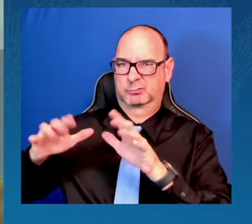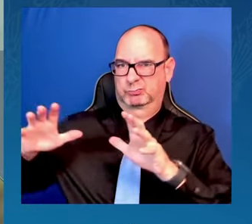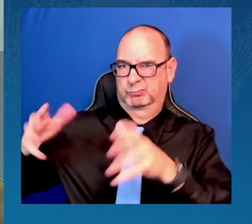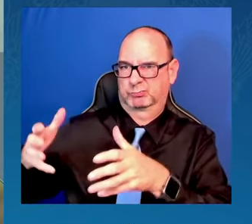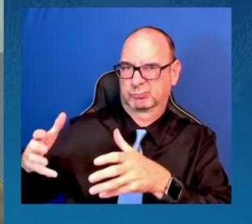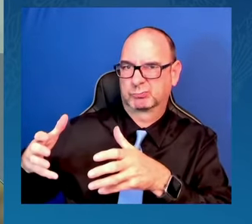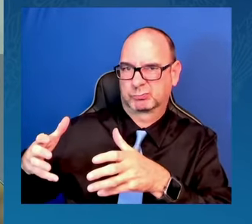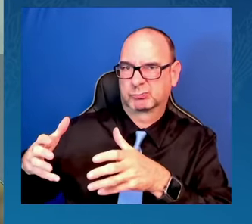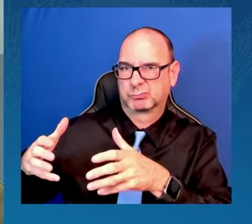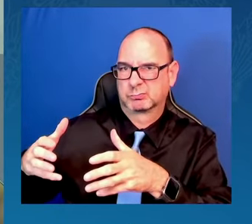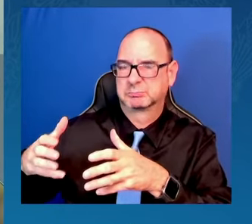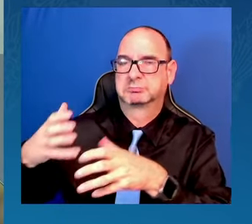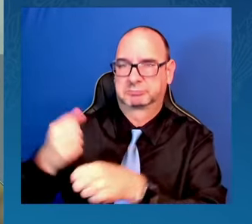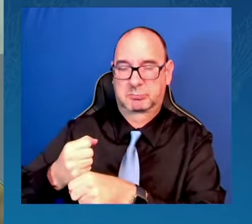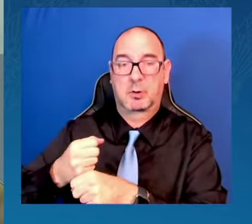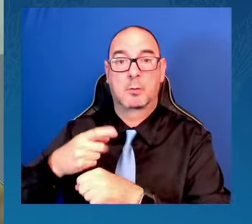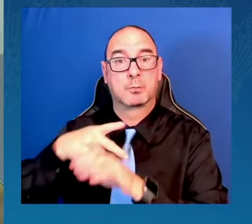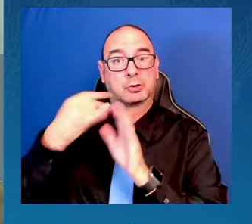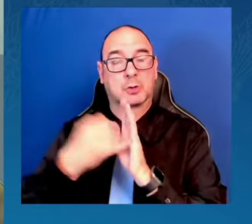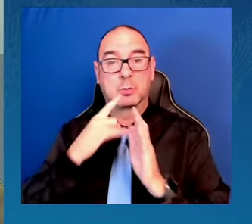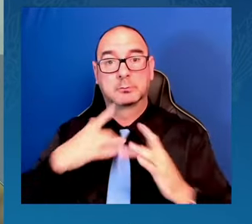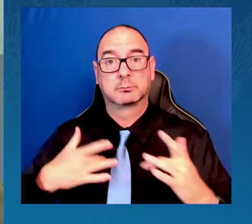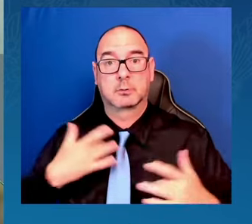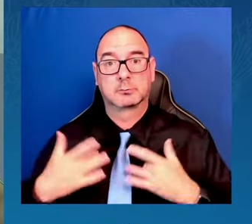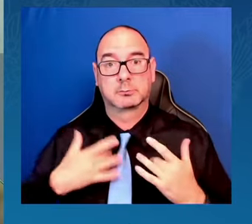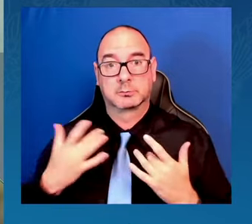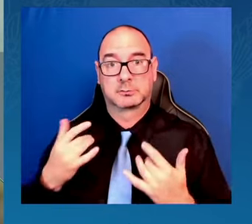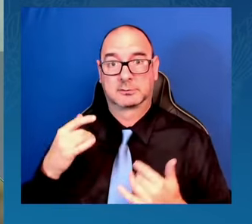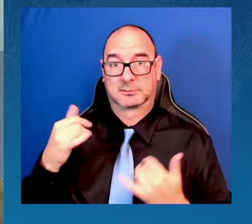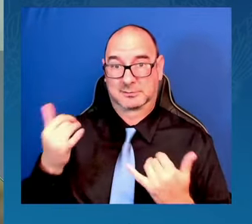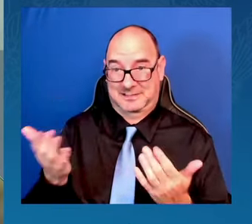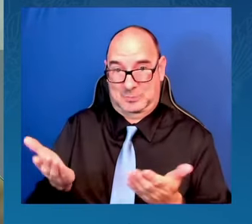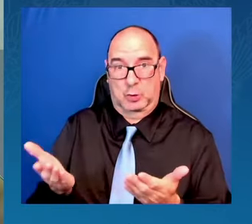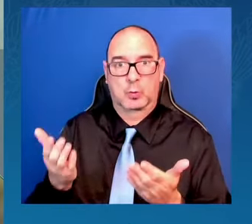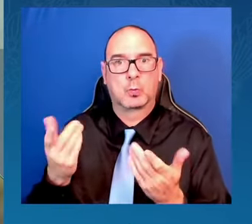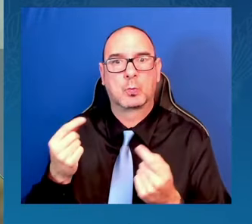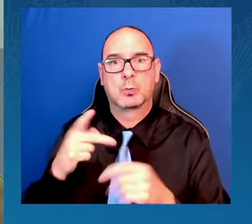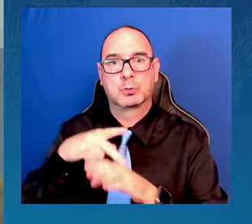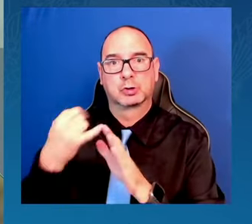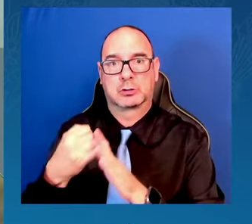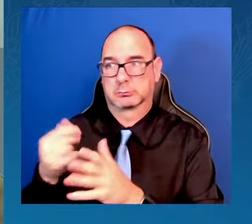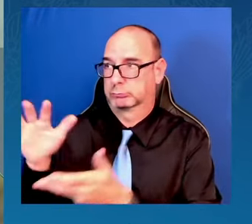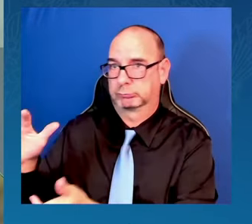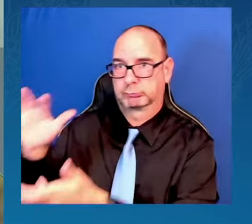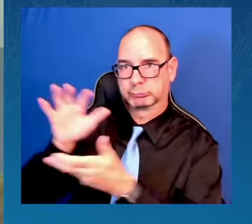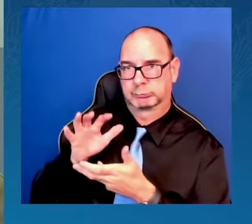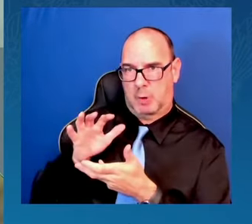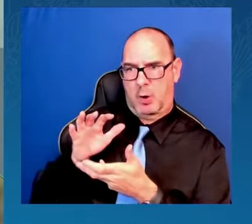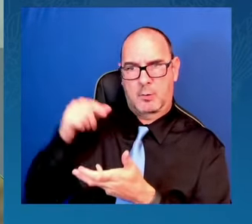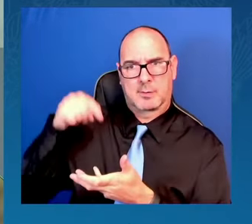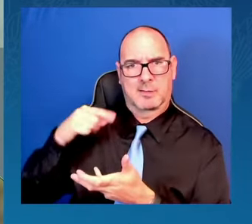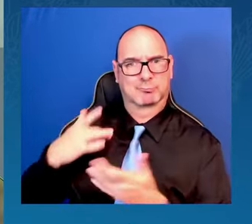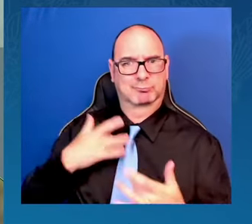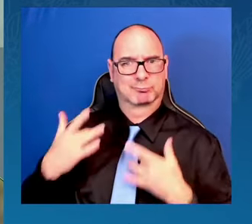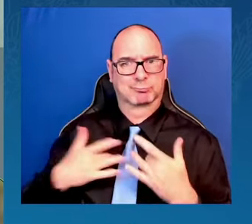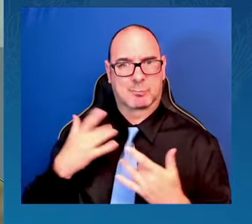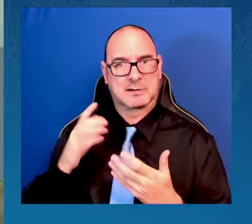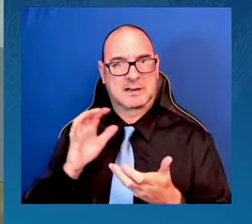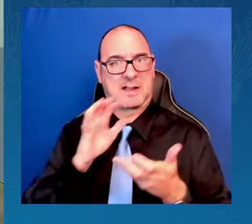the 10 West Link project because it gave me the opportunity to move back to the Phoenix area to be closer to my